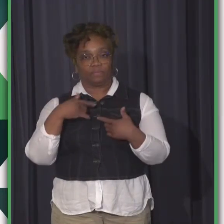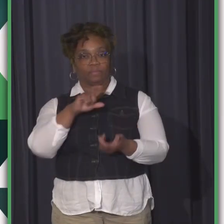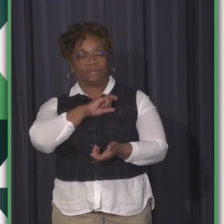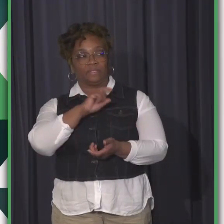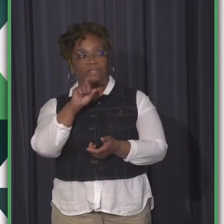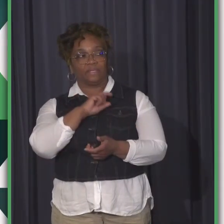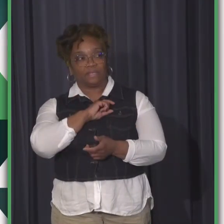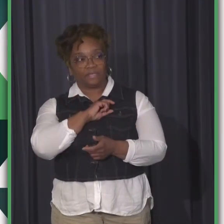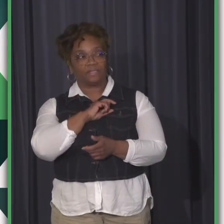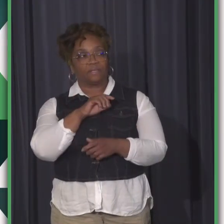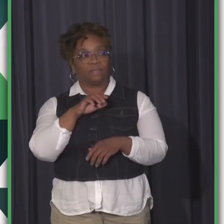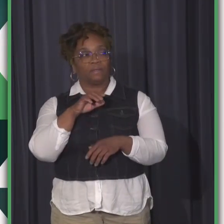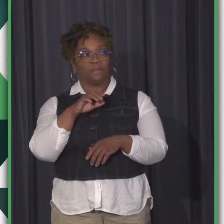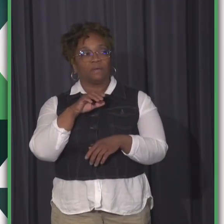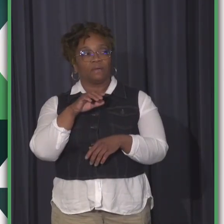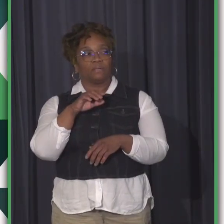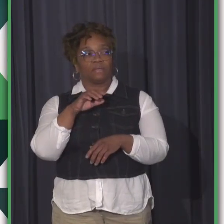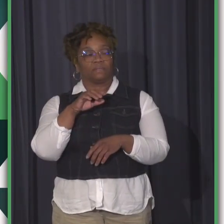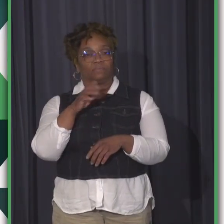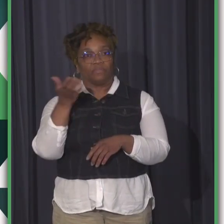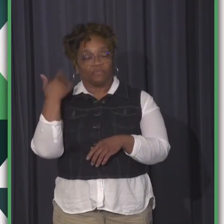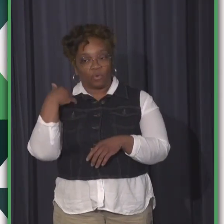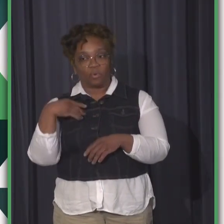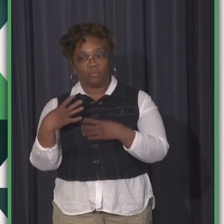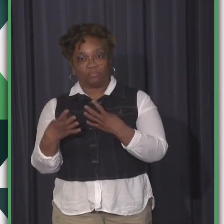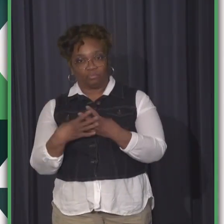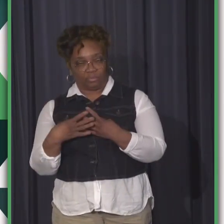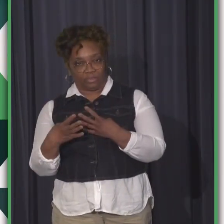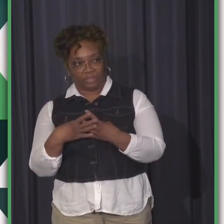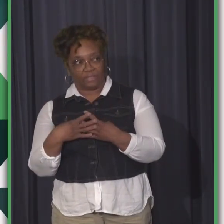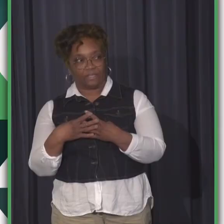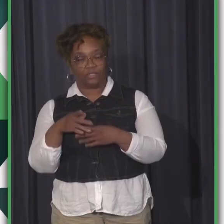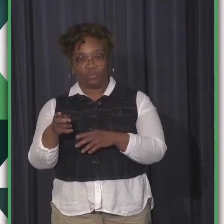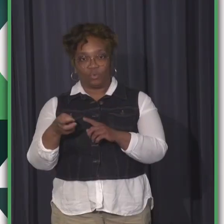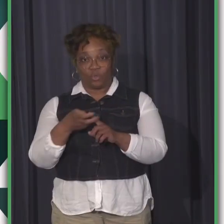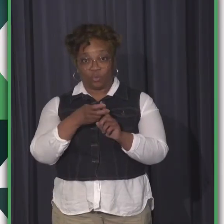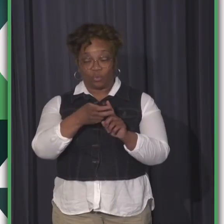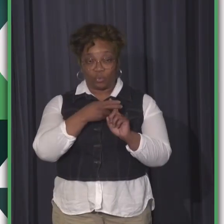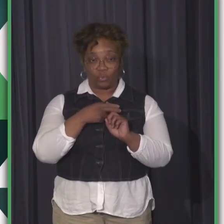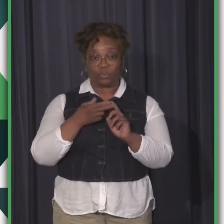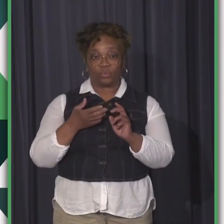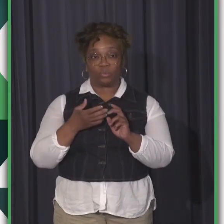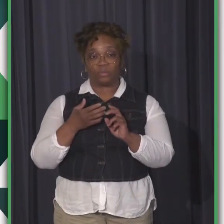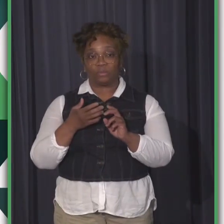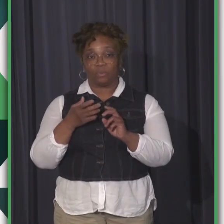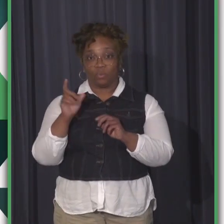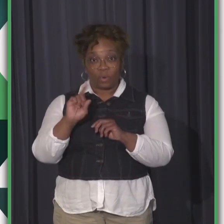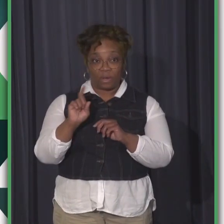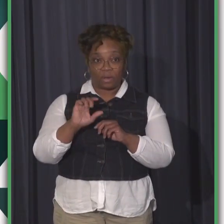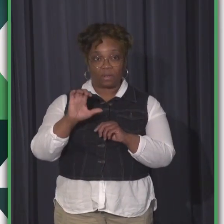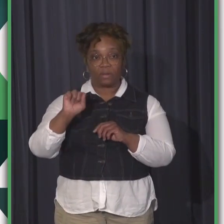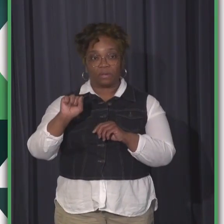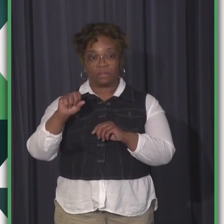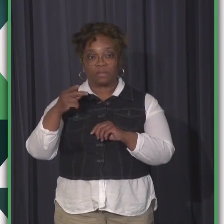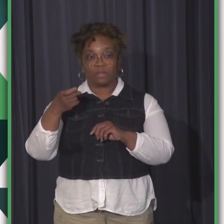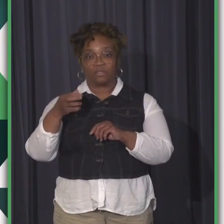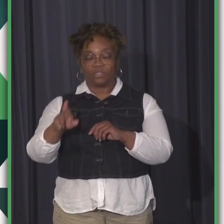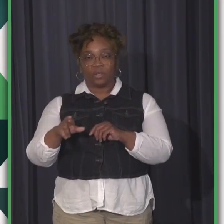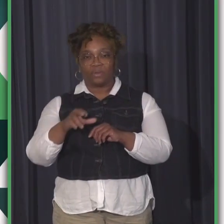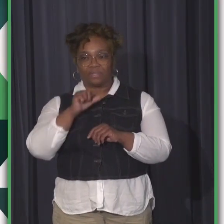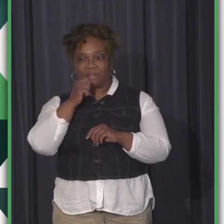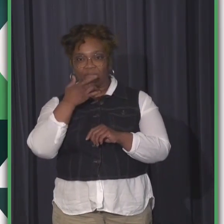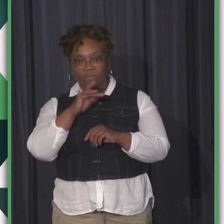up in prison. You recruiting them through the shelters, and it's very unfortunate. You got a